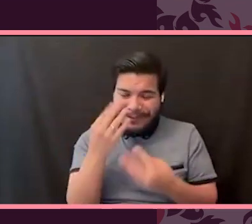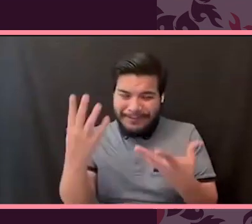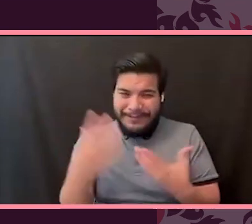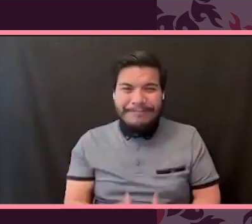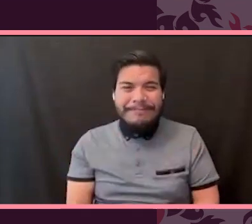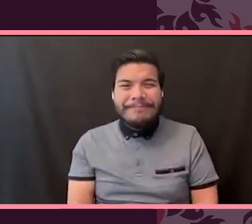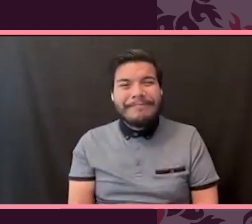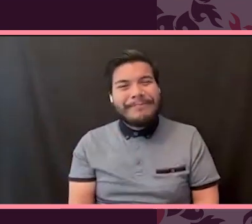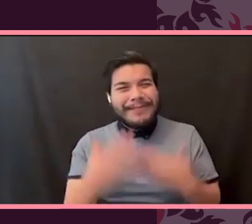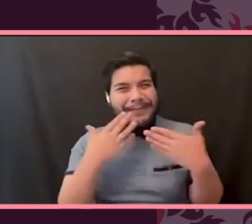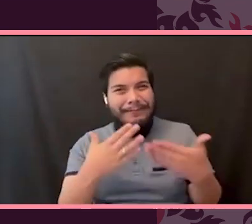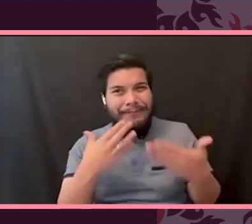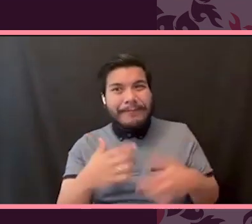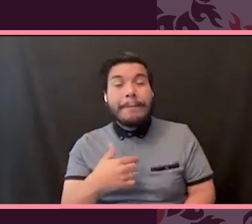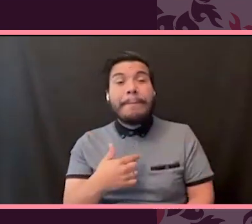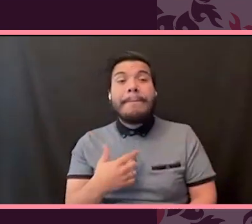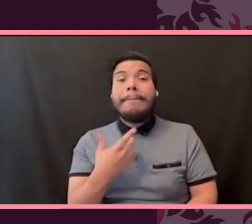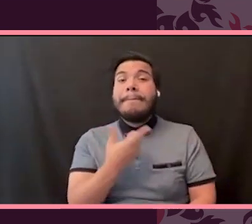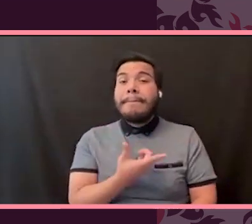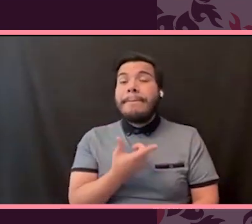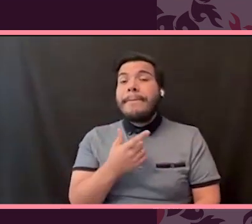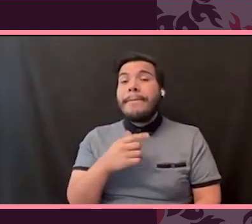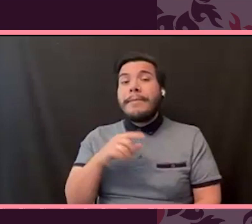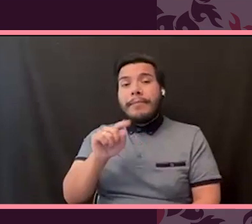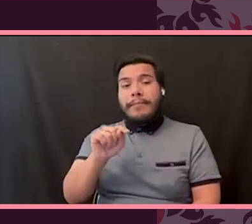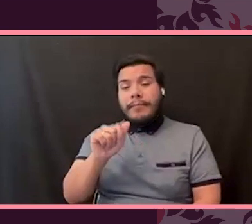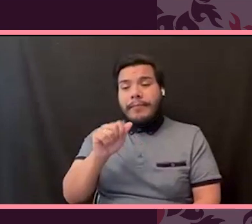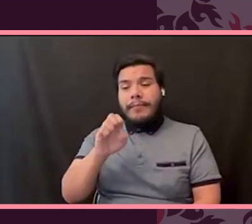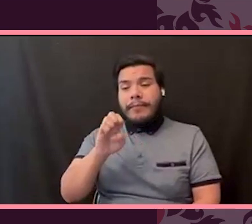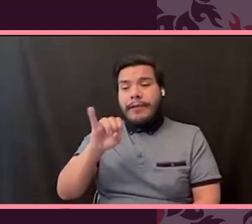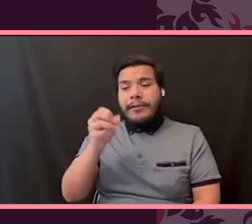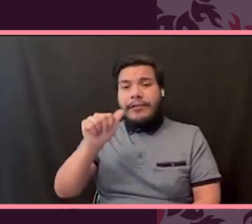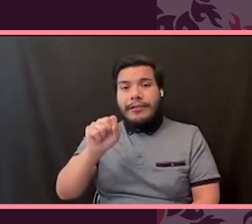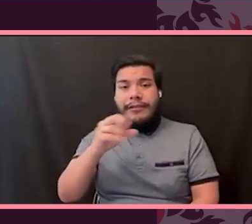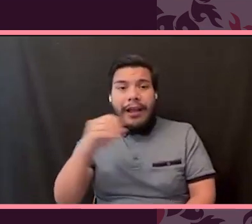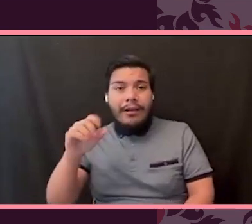Thank you. This is Lindsay. Taejas and Toren.